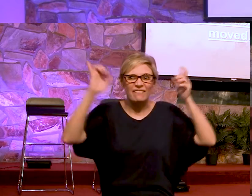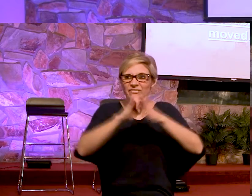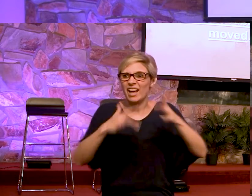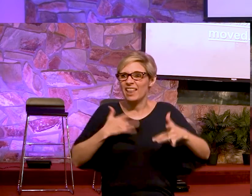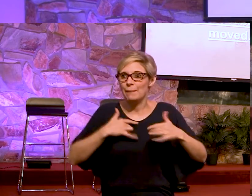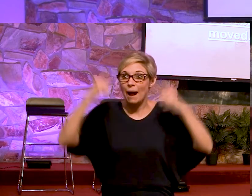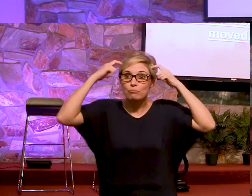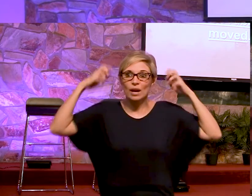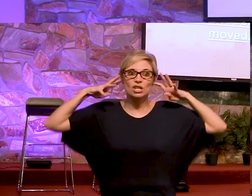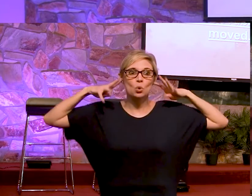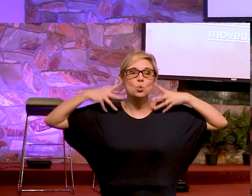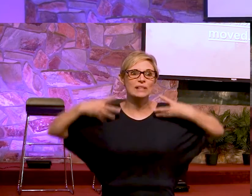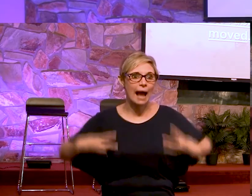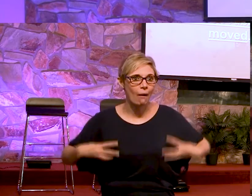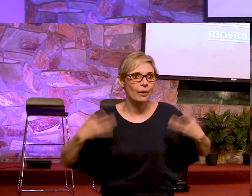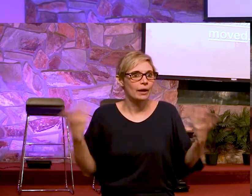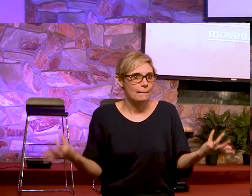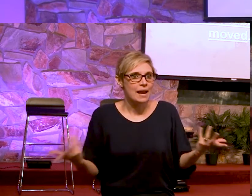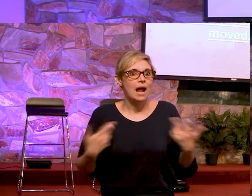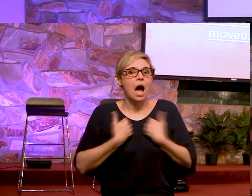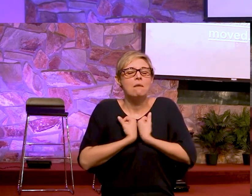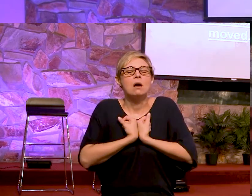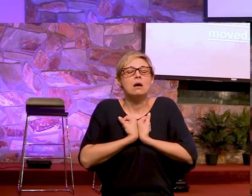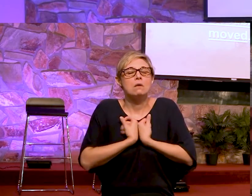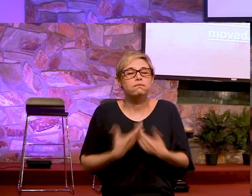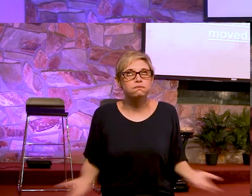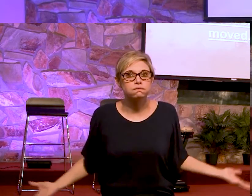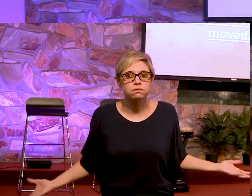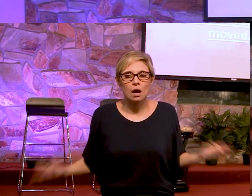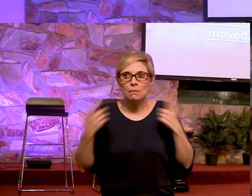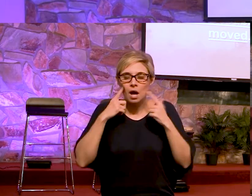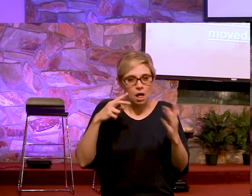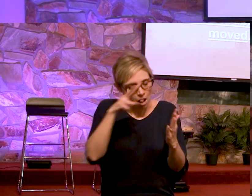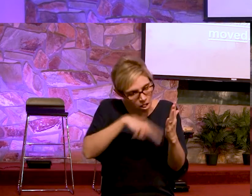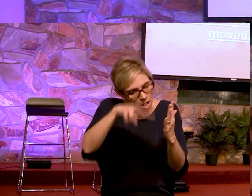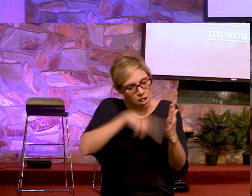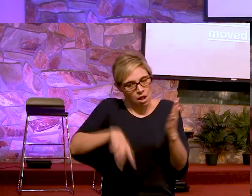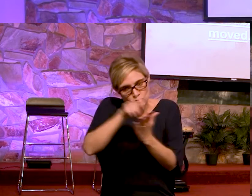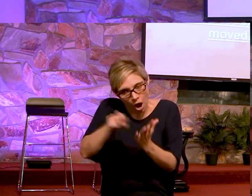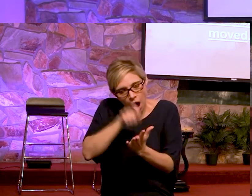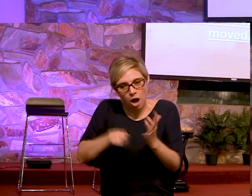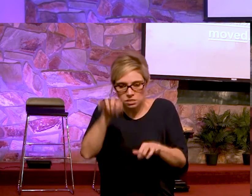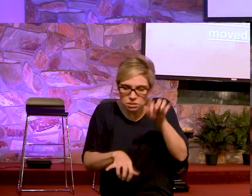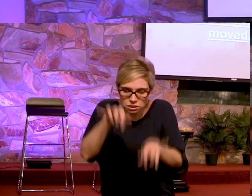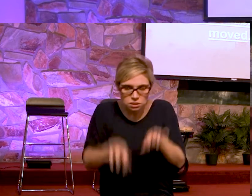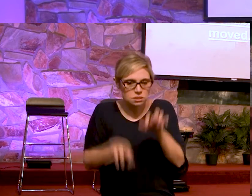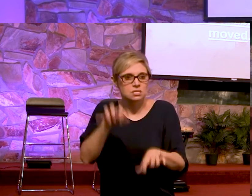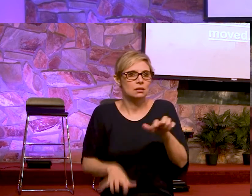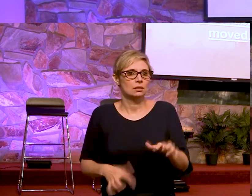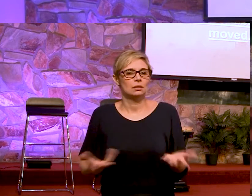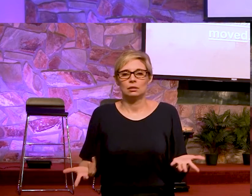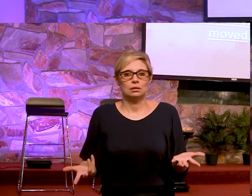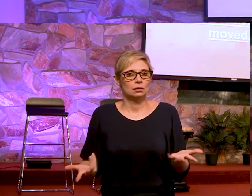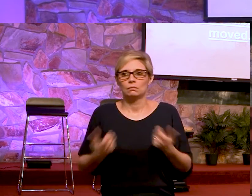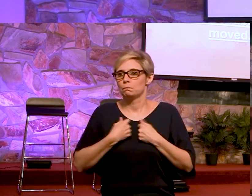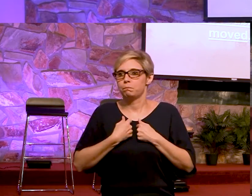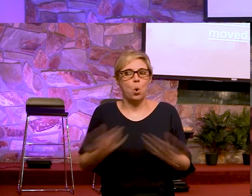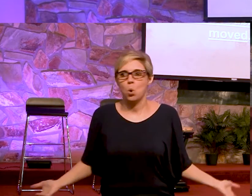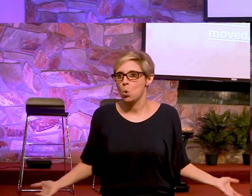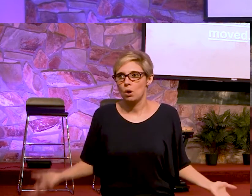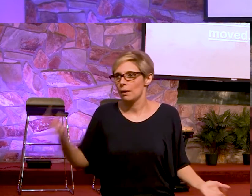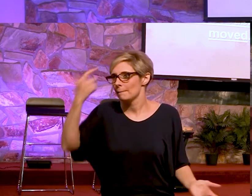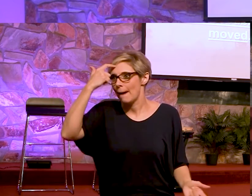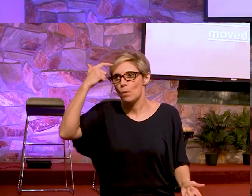I'm tired. I'm spent. If I've done a lot of reading and writing and I am spent